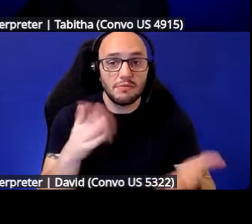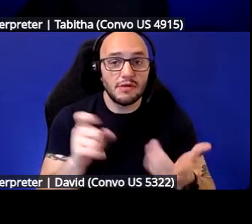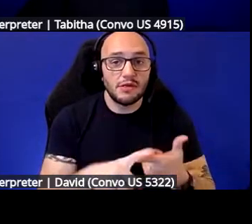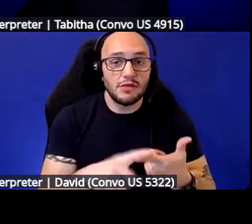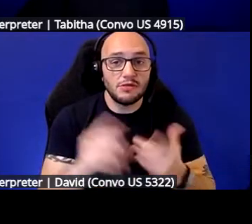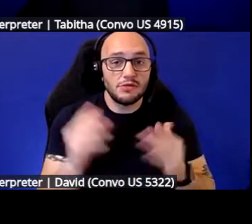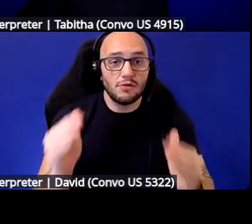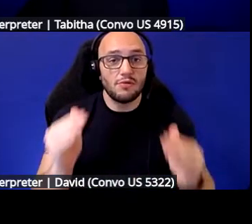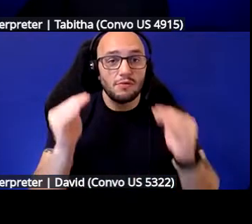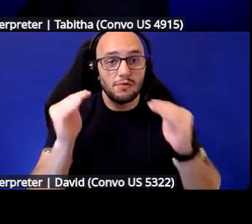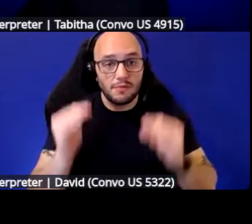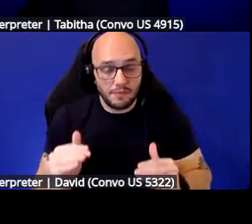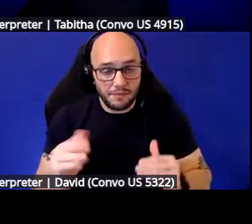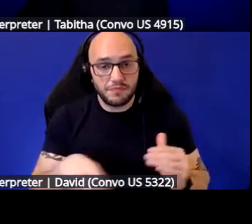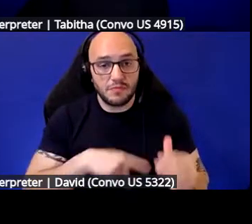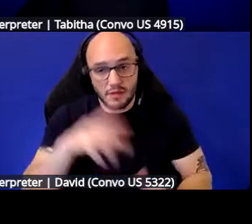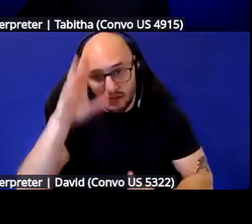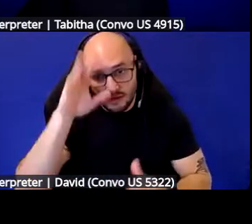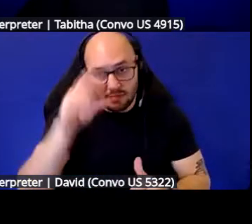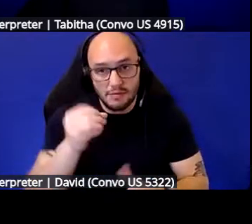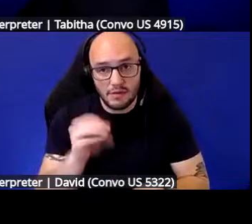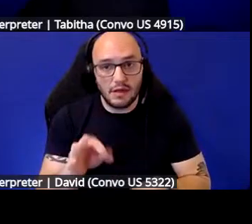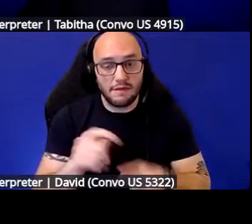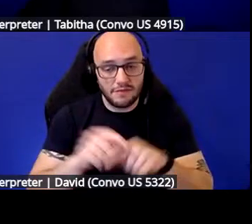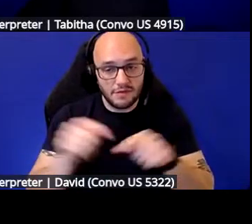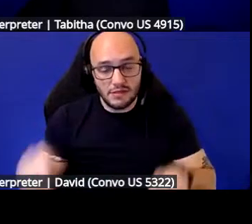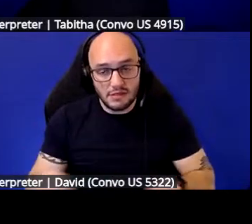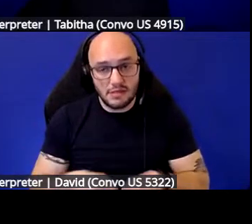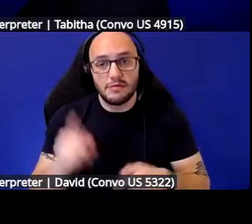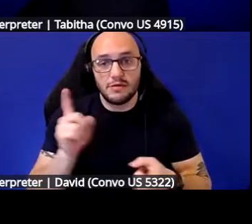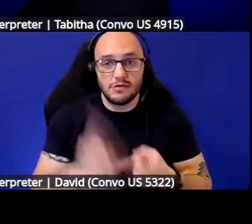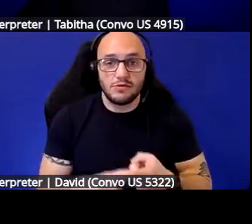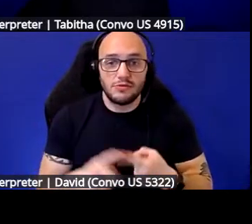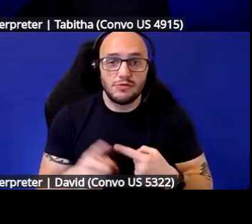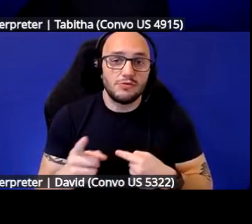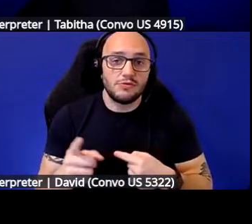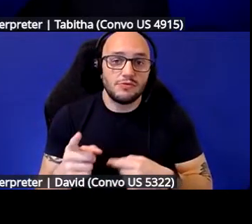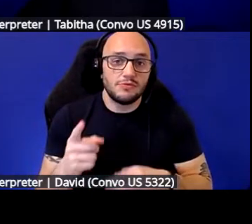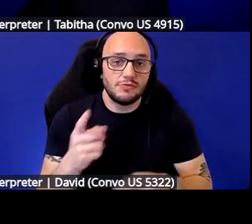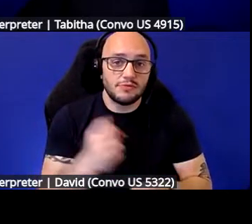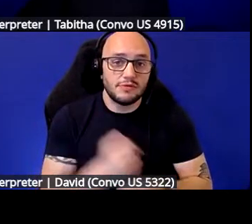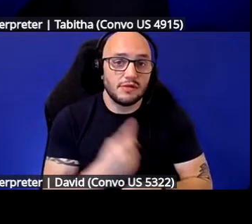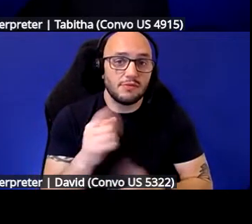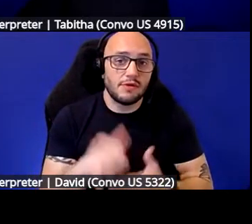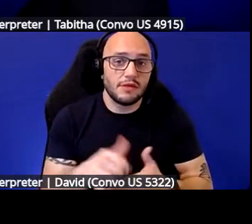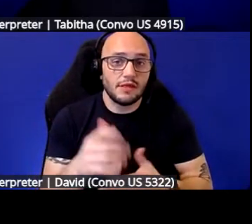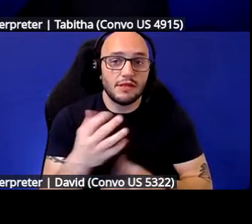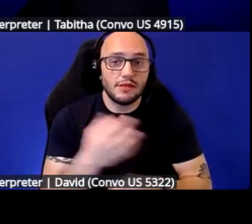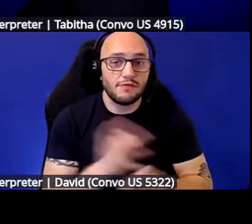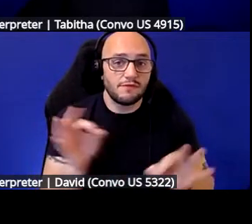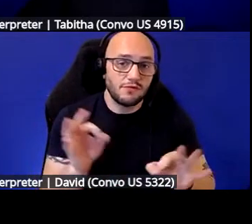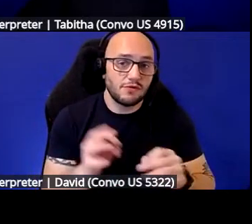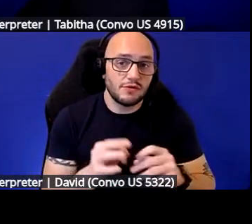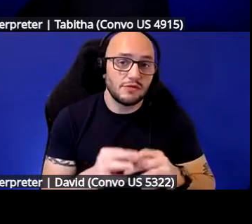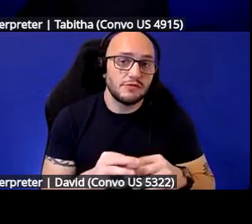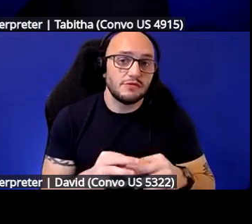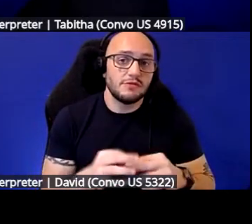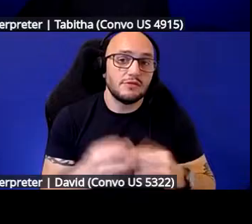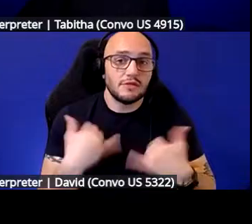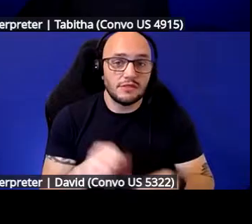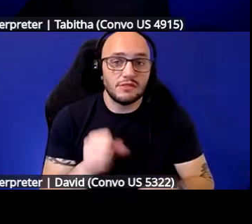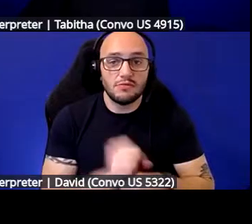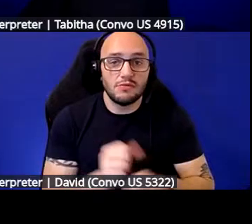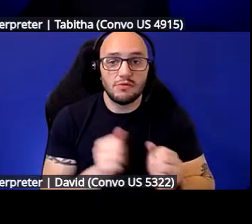downgrade your personal expectations of said template in order to get one that is free and, still works